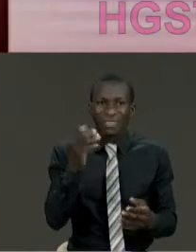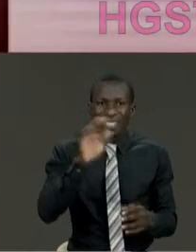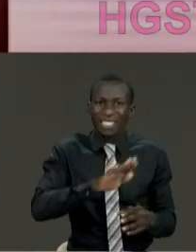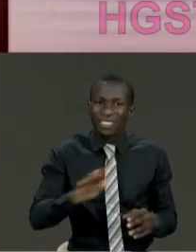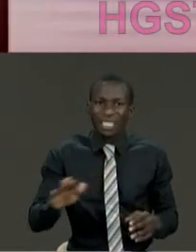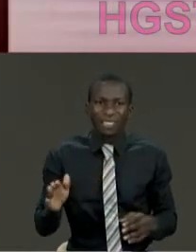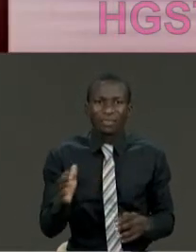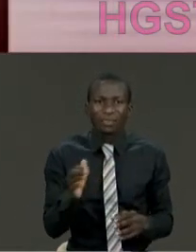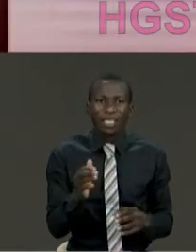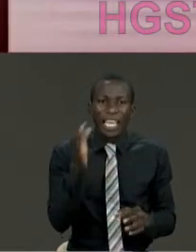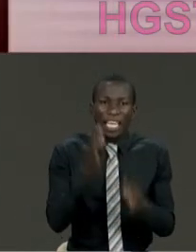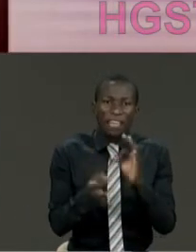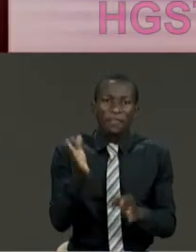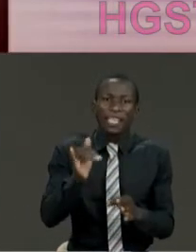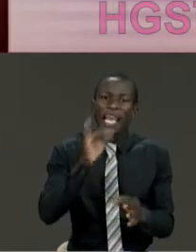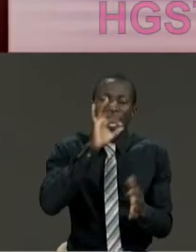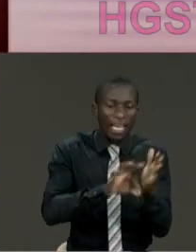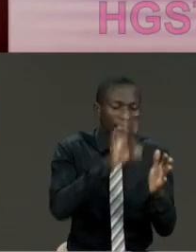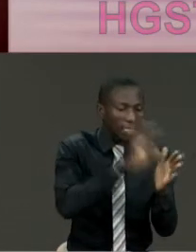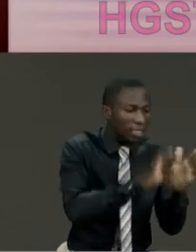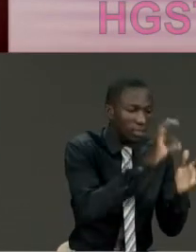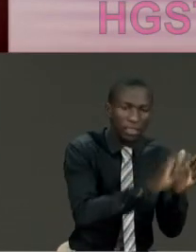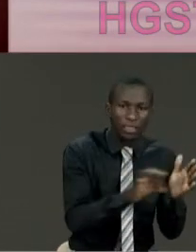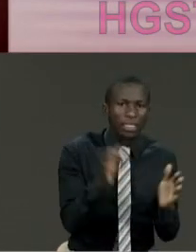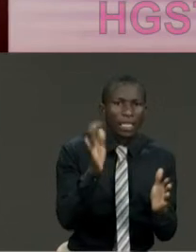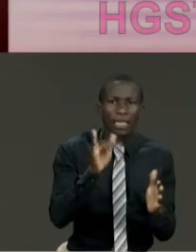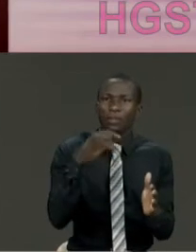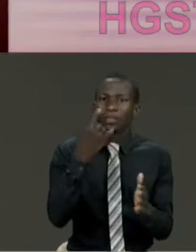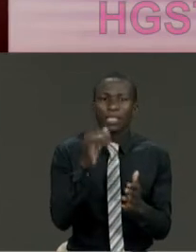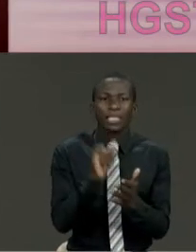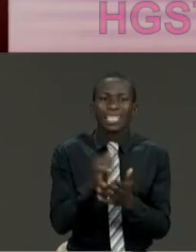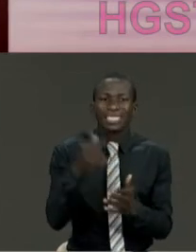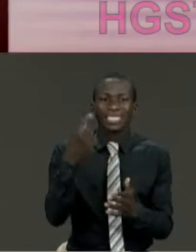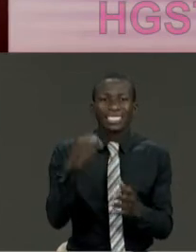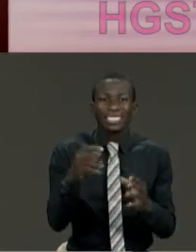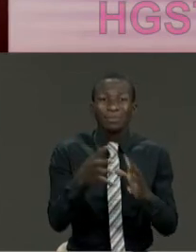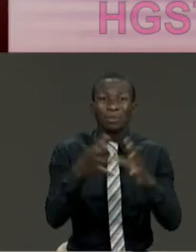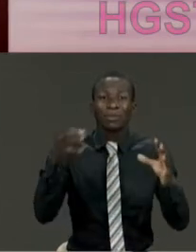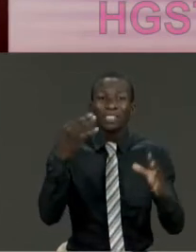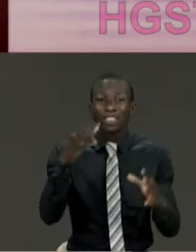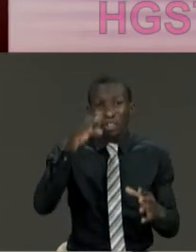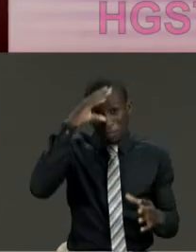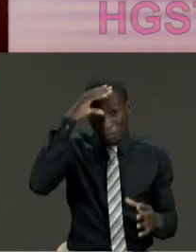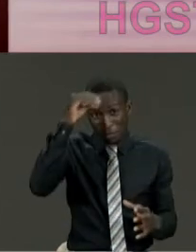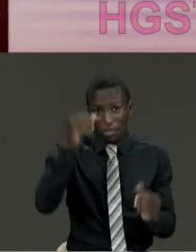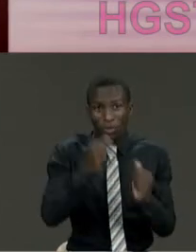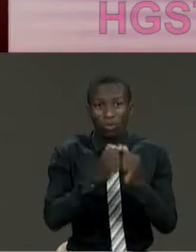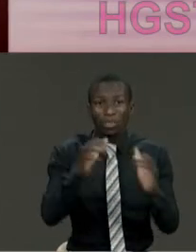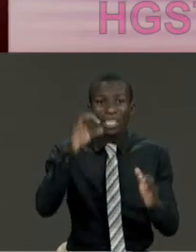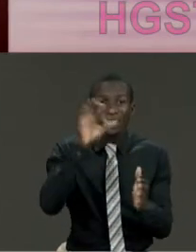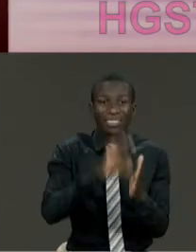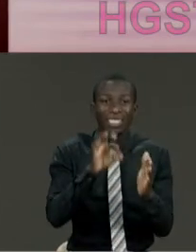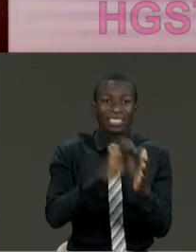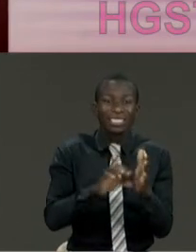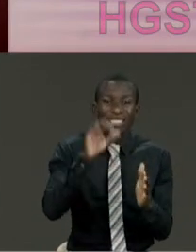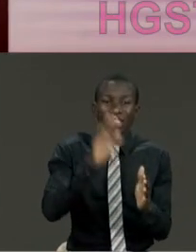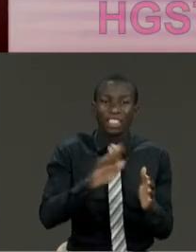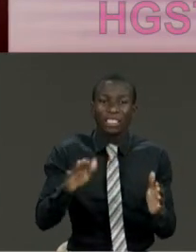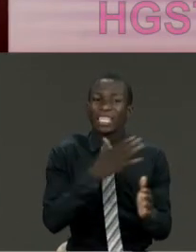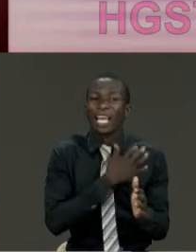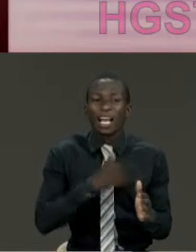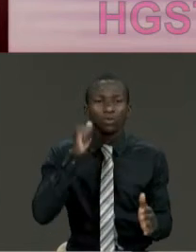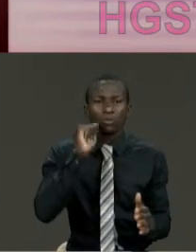will take the population of men without counting women and children. But in this case,